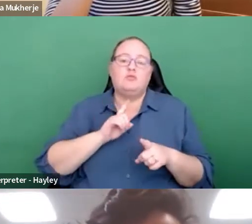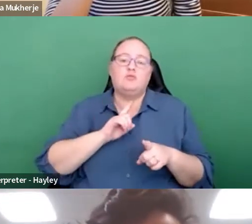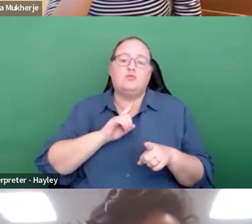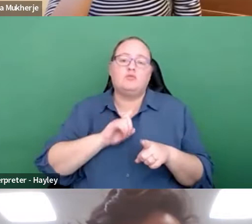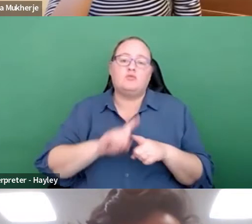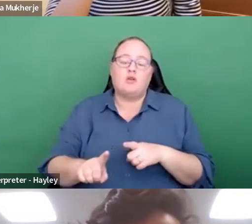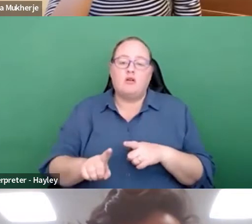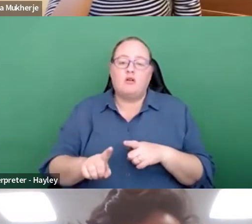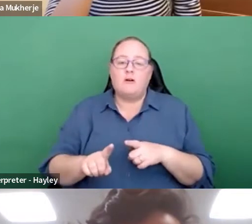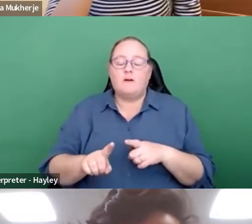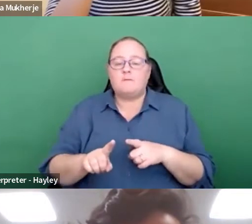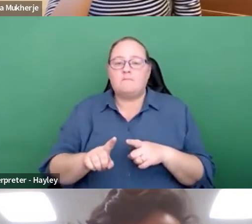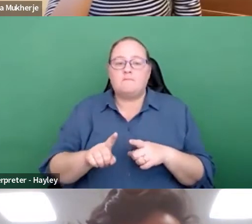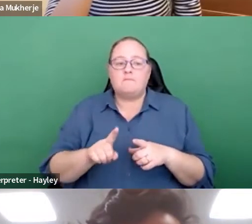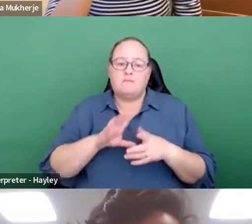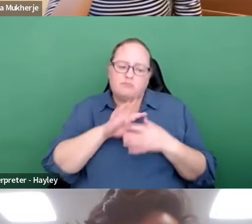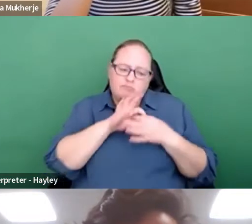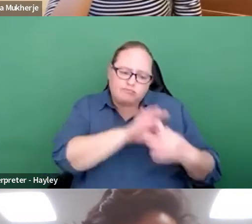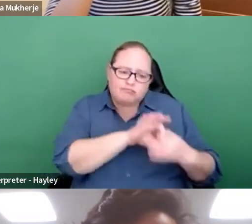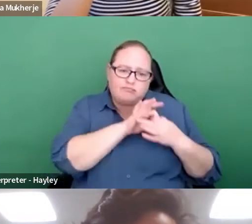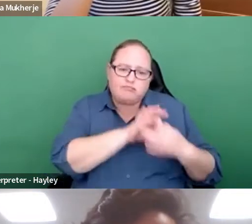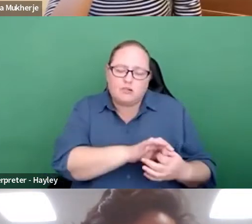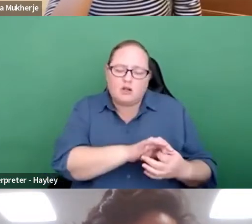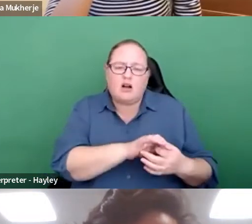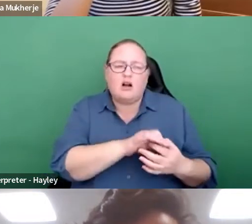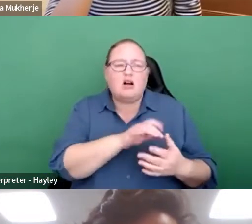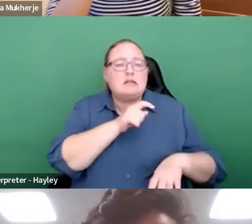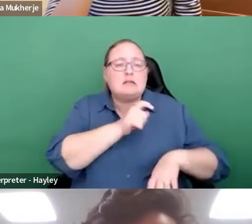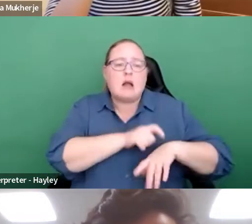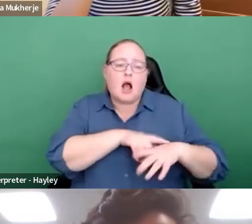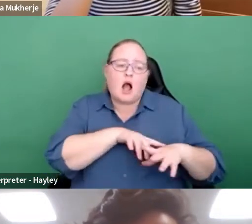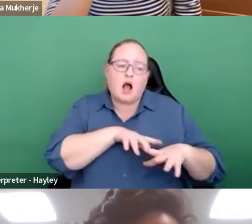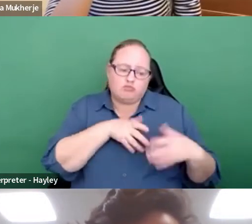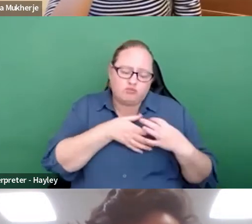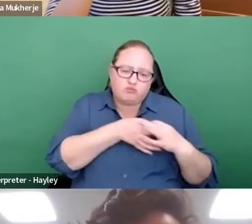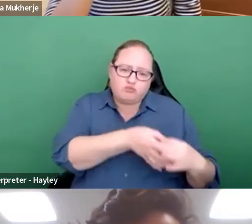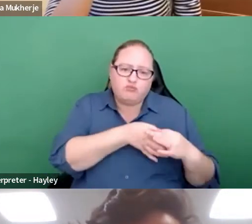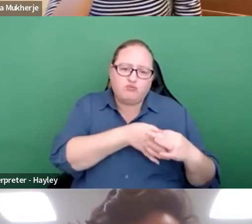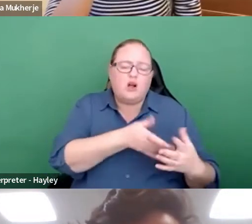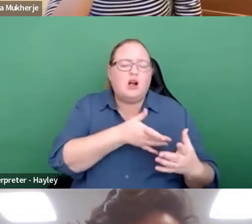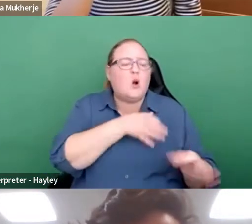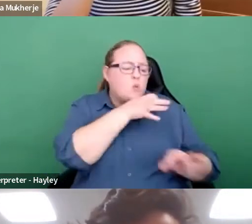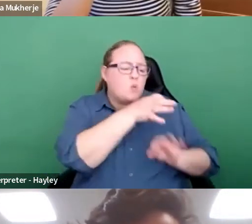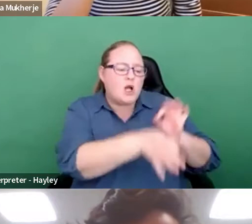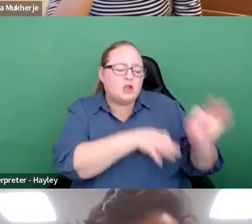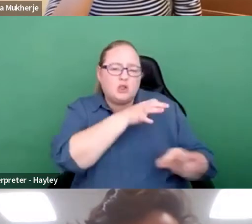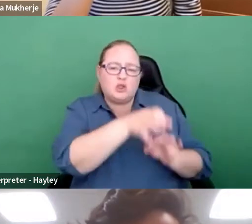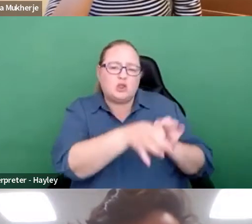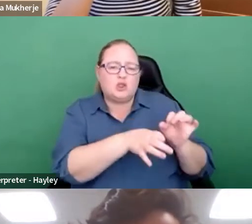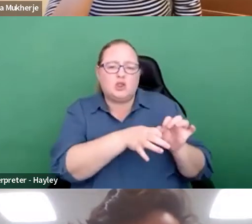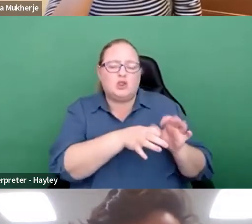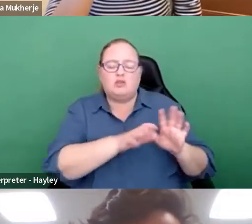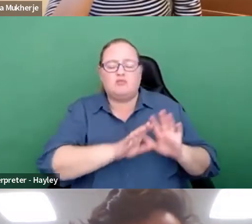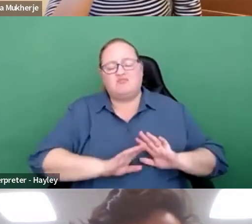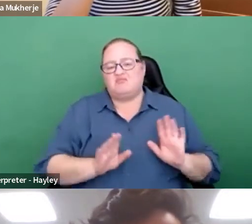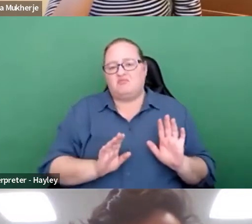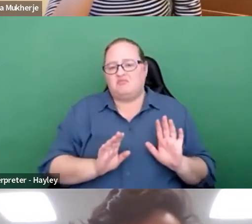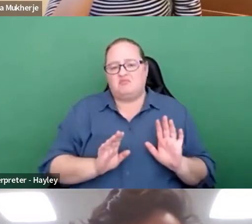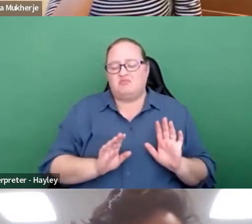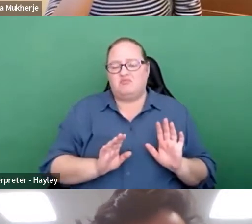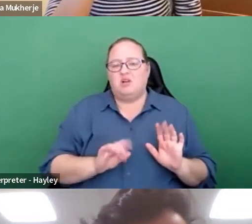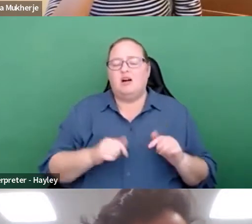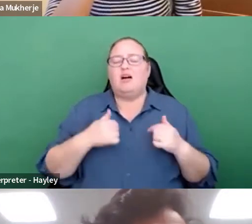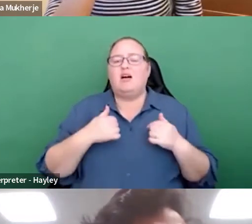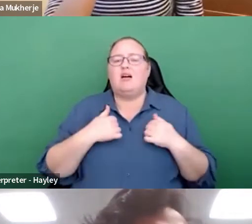time with people rather than asking them questions. So the opposite between doing interviews, which is what I do now with my expert